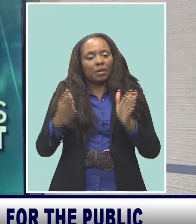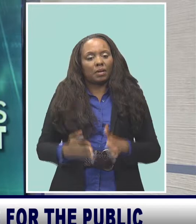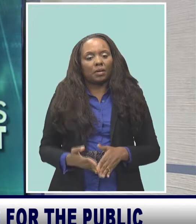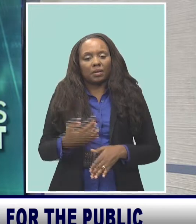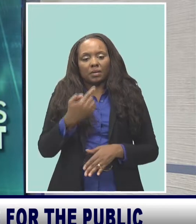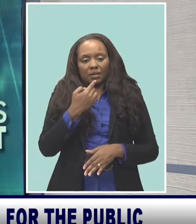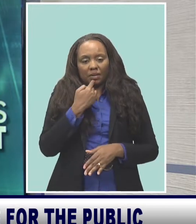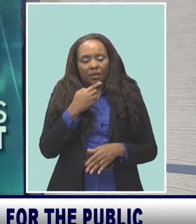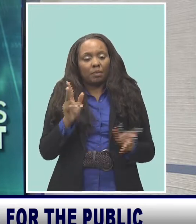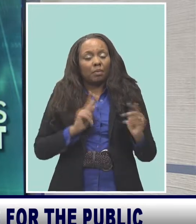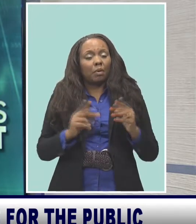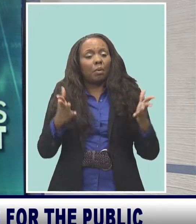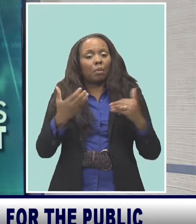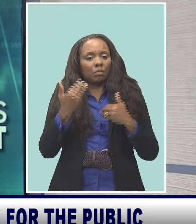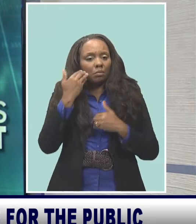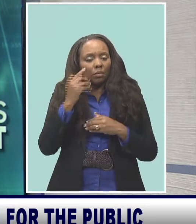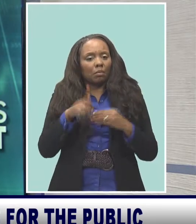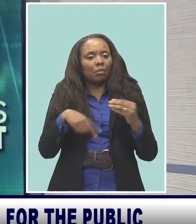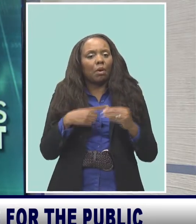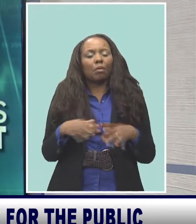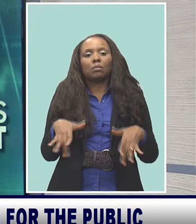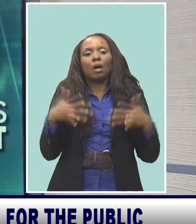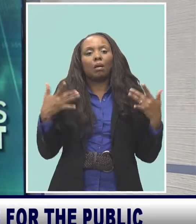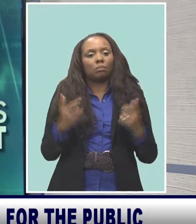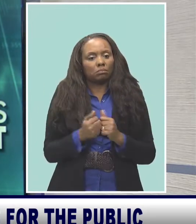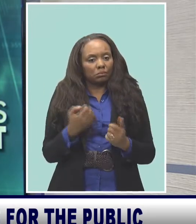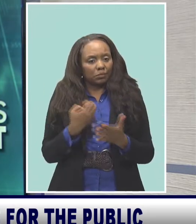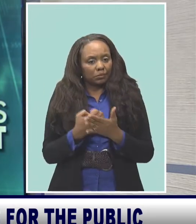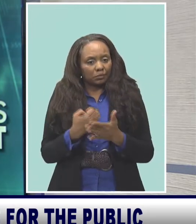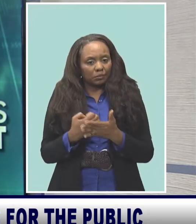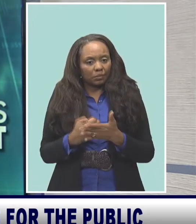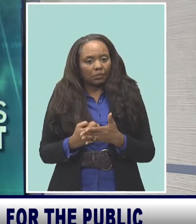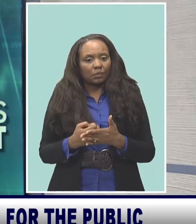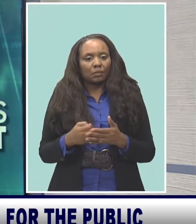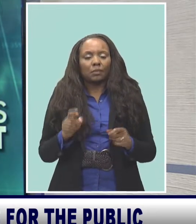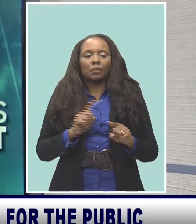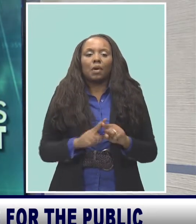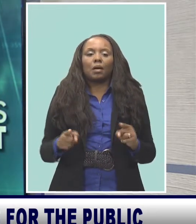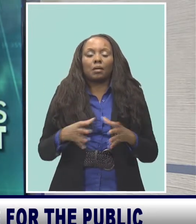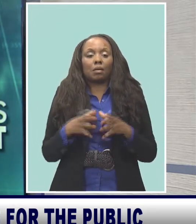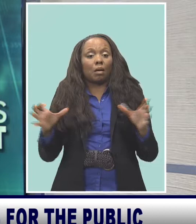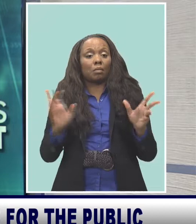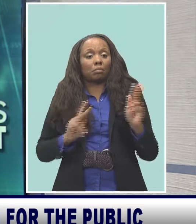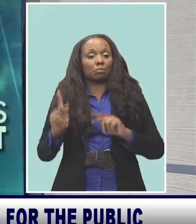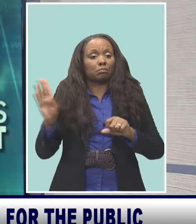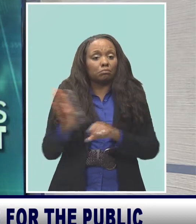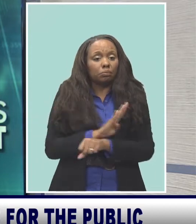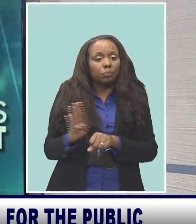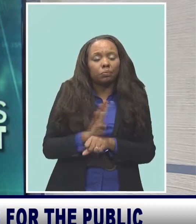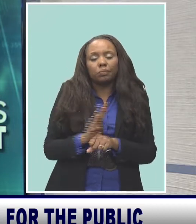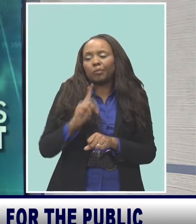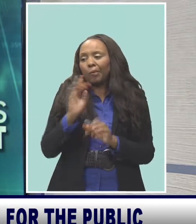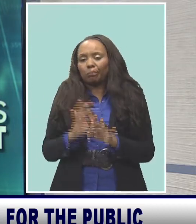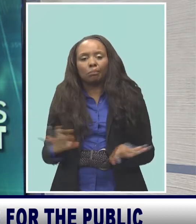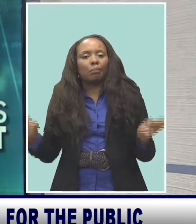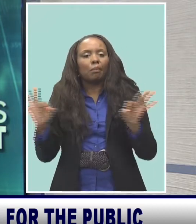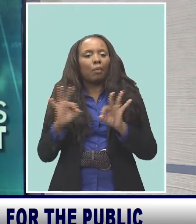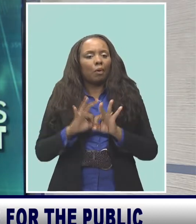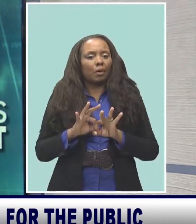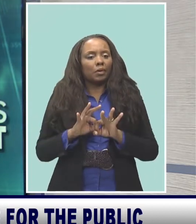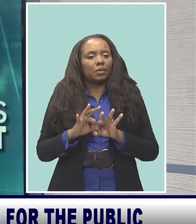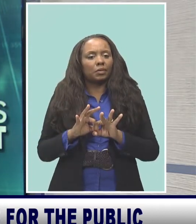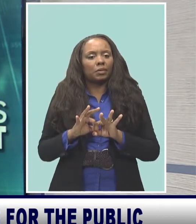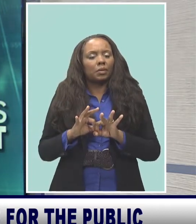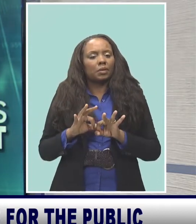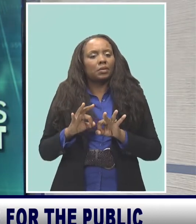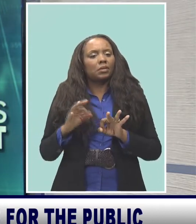no question that people want to be kept up to date on what is happening in the economy. But given how busy we all are, it's easy to miss important